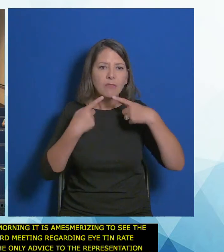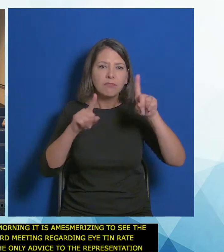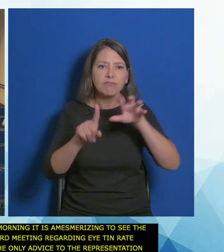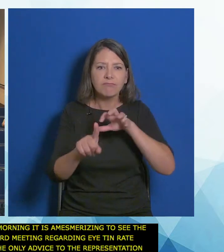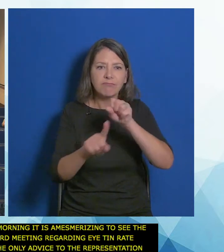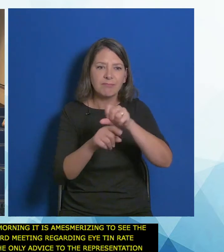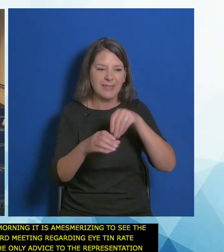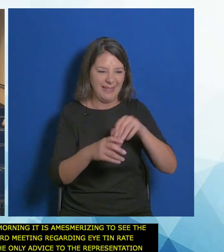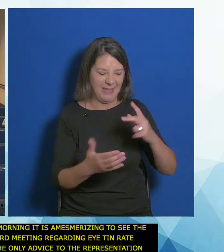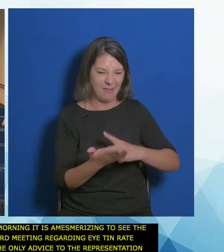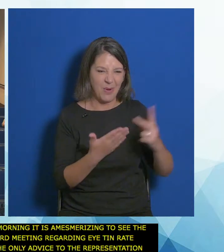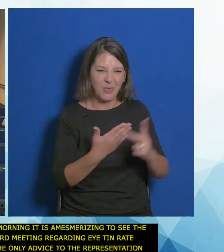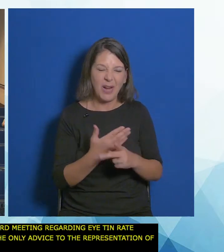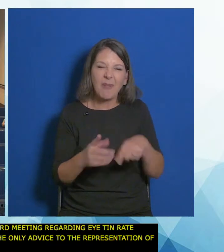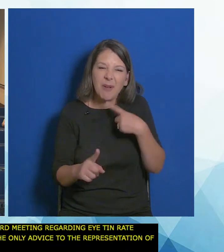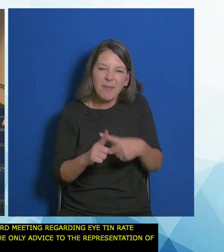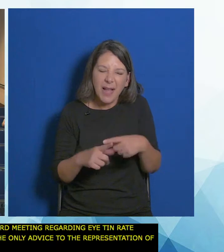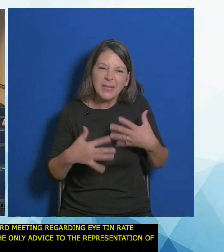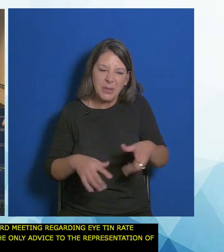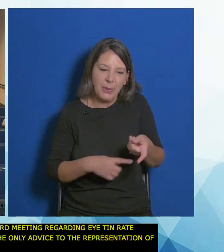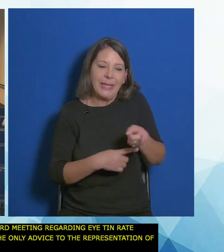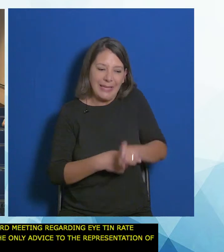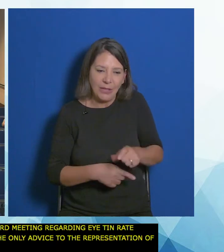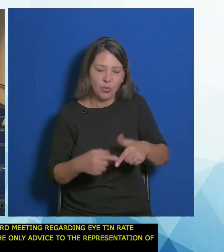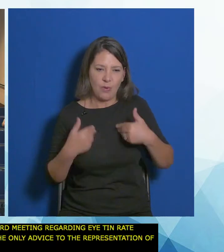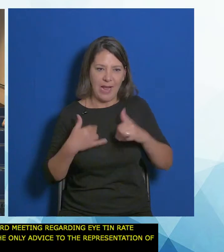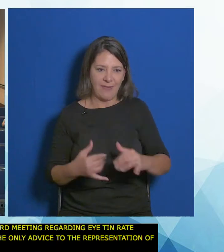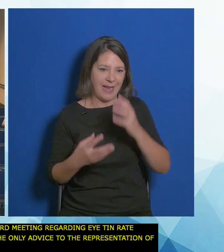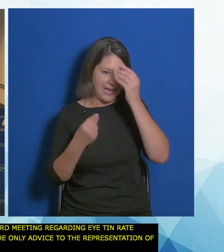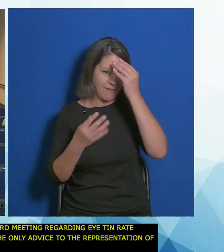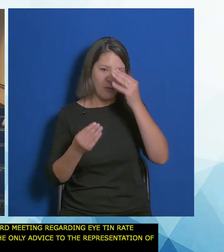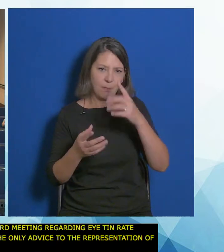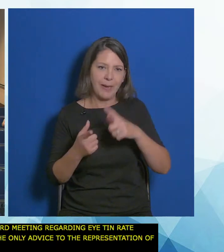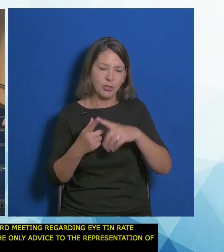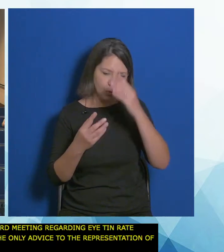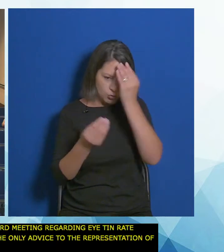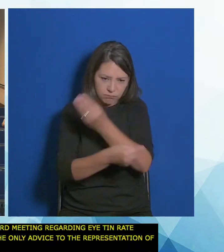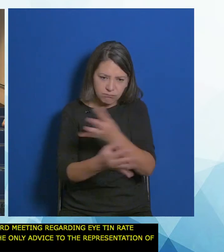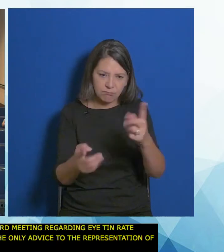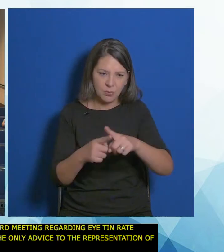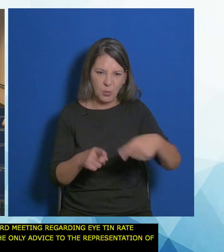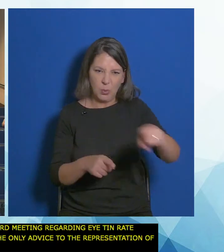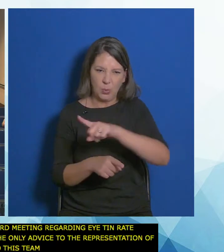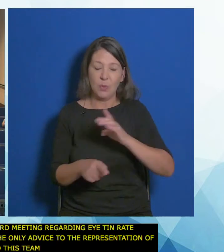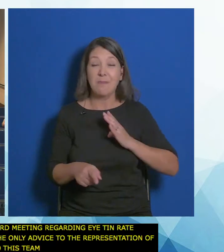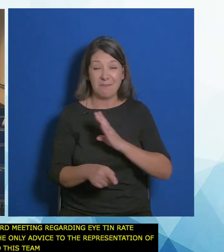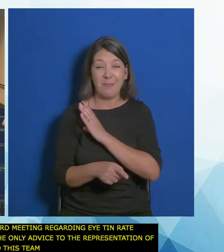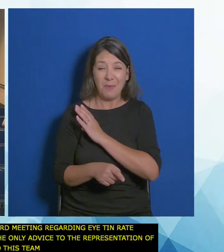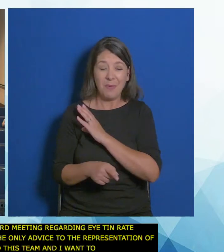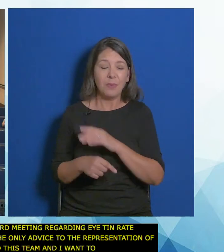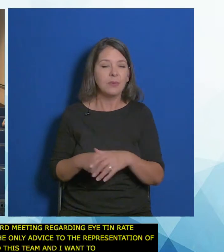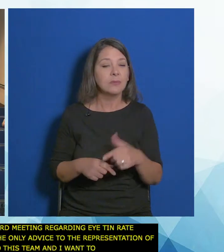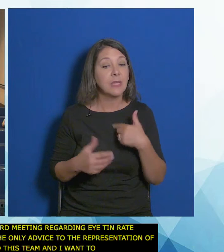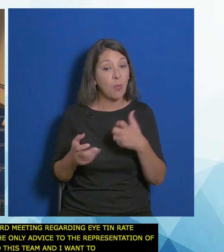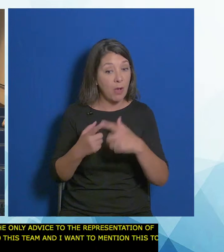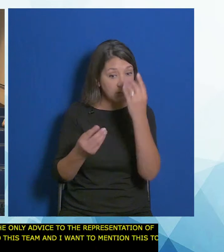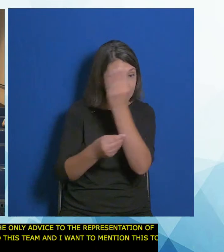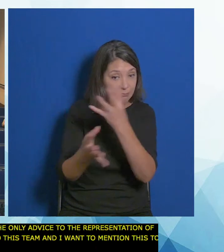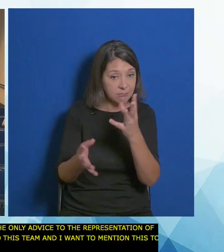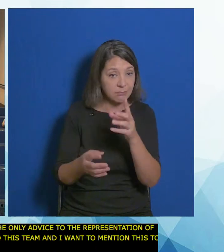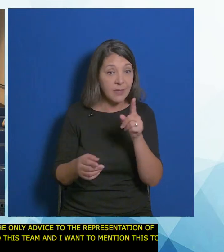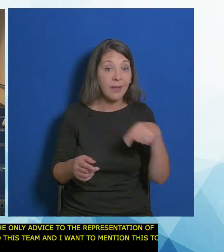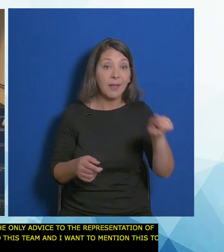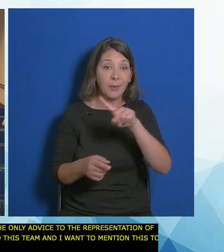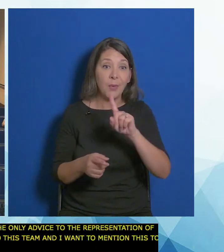also the need for the data to be brought forward to this team." So I wanted to mention that to you, that they're keeping an eye on the work that we're